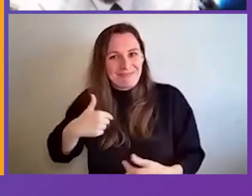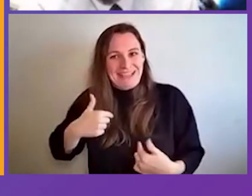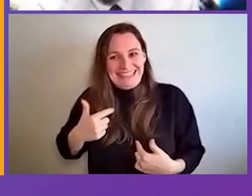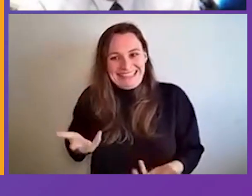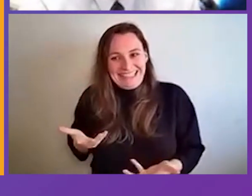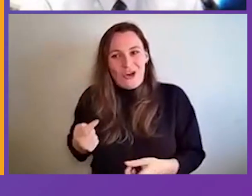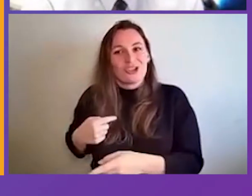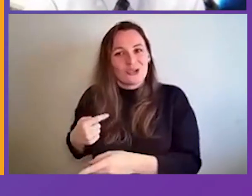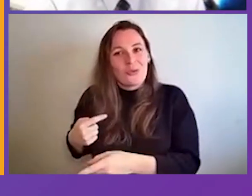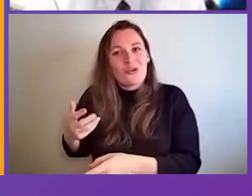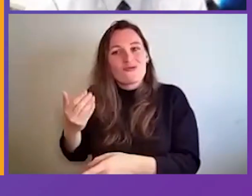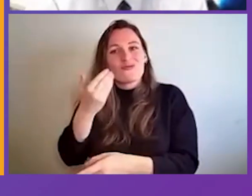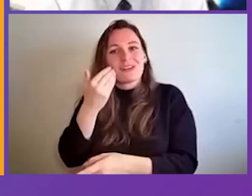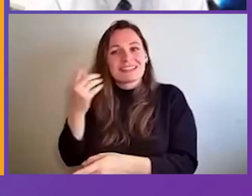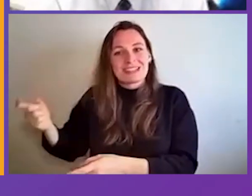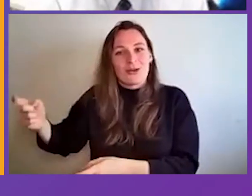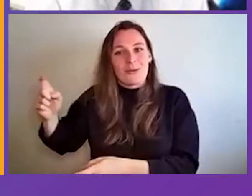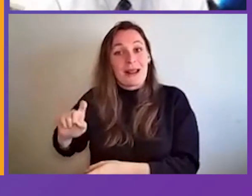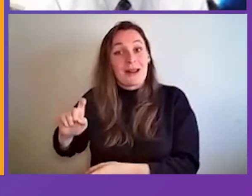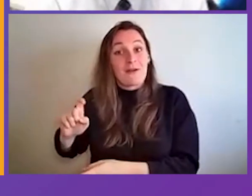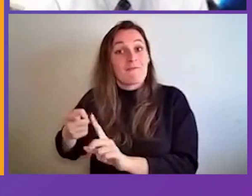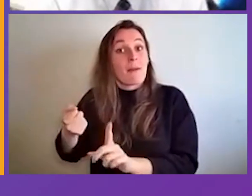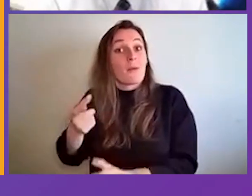had donated by Motion.